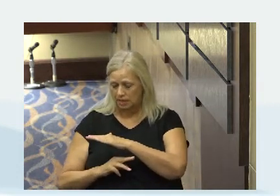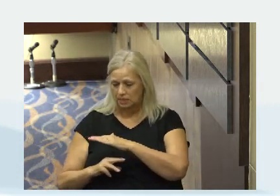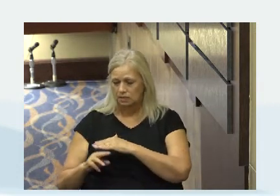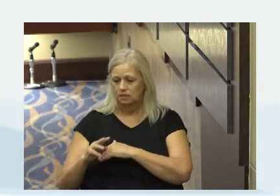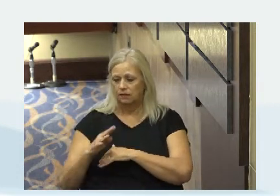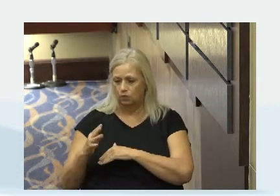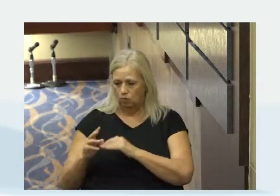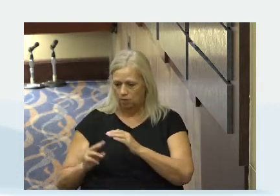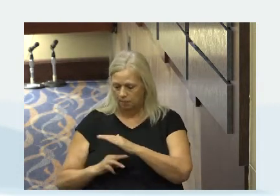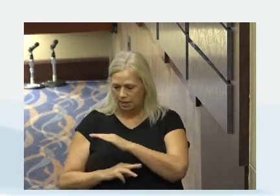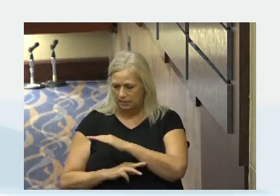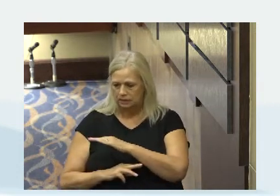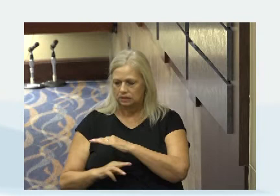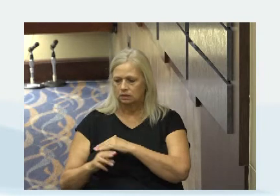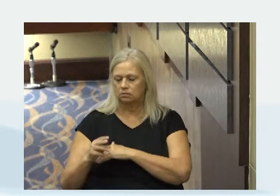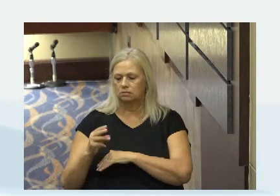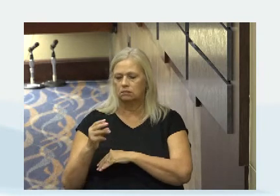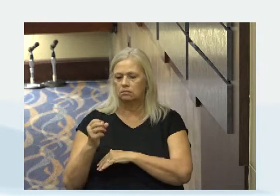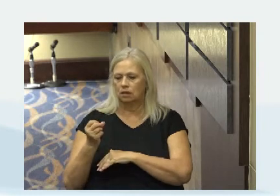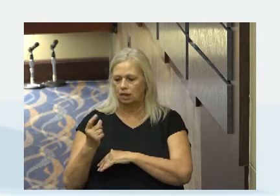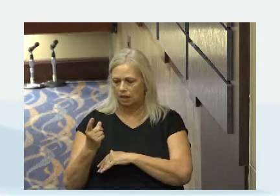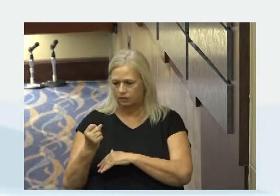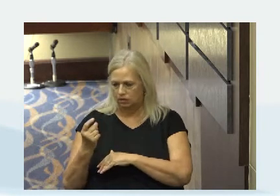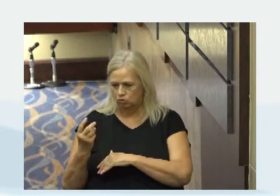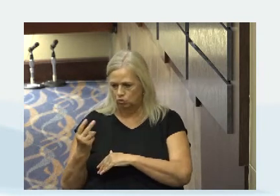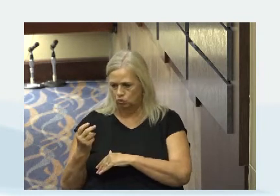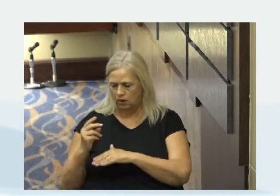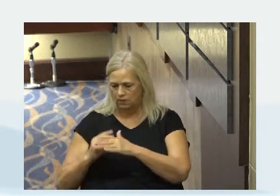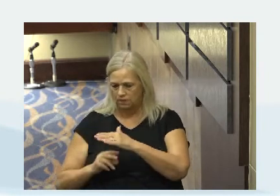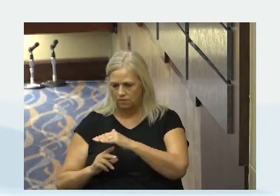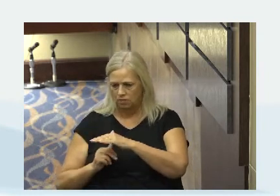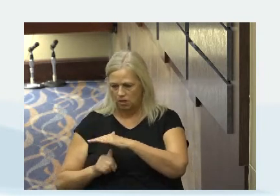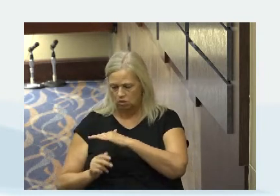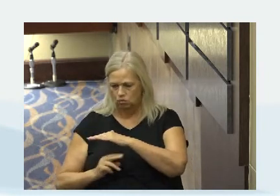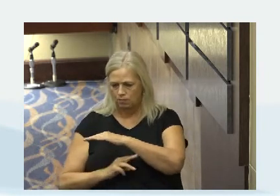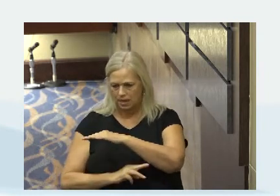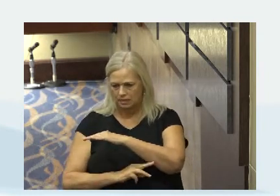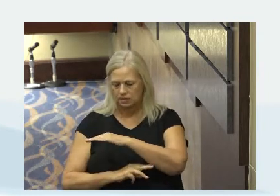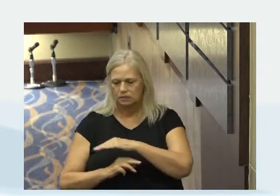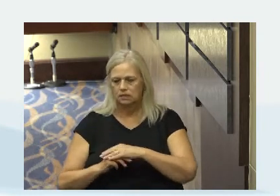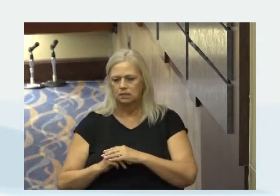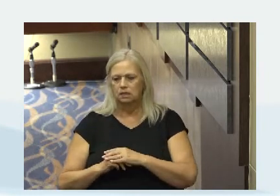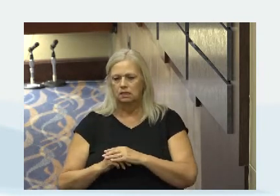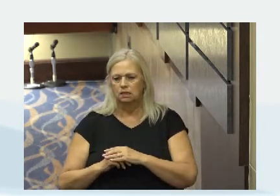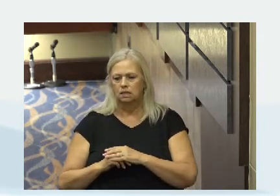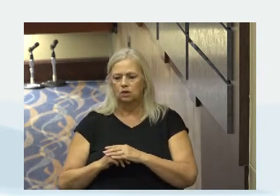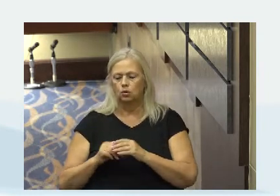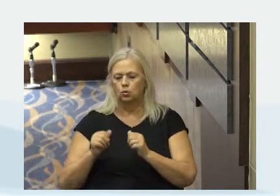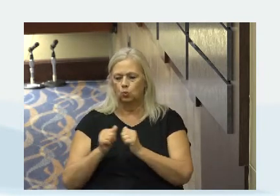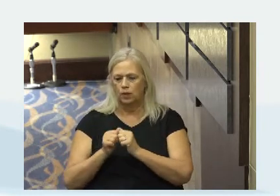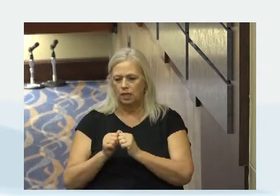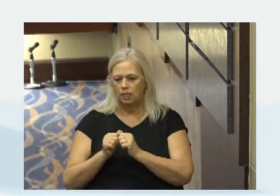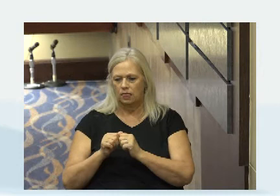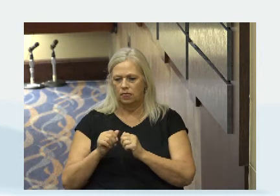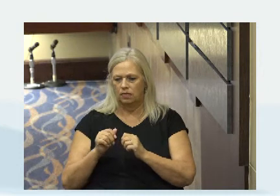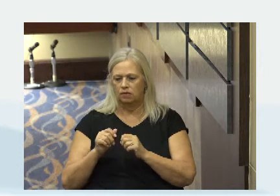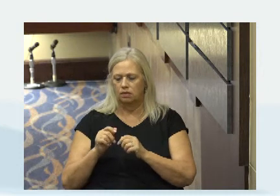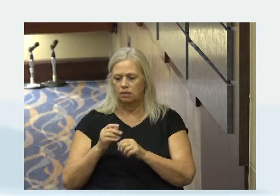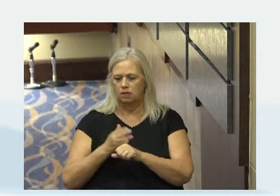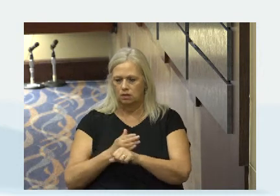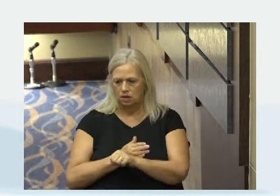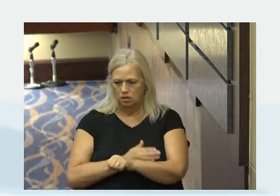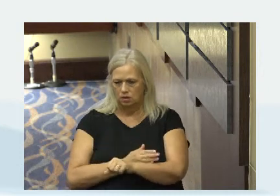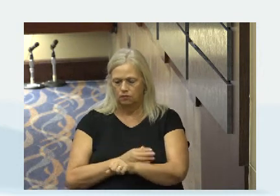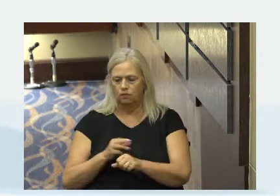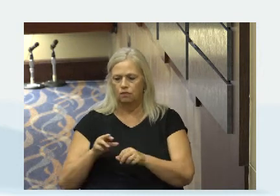underpass, 11th, 12th underpass. With the redesign of the Riverwalk, at least on one side